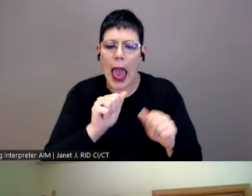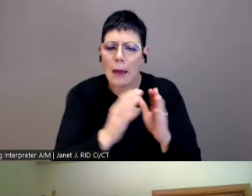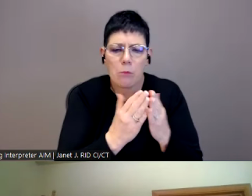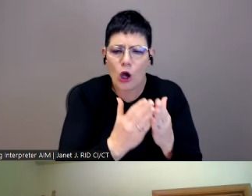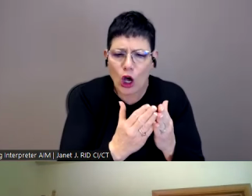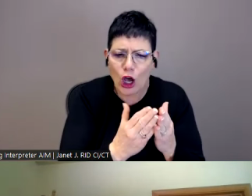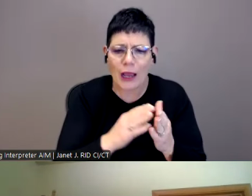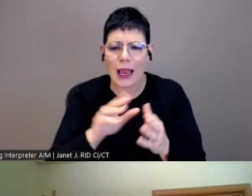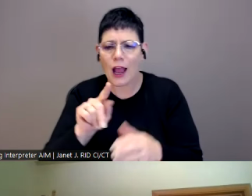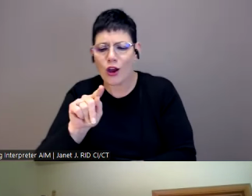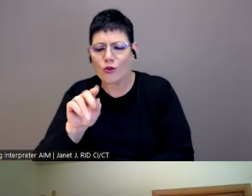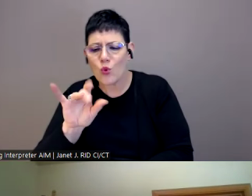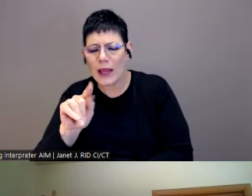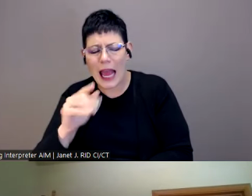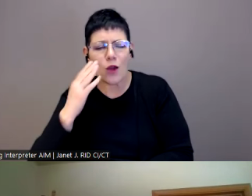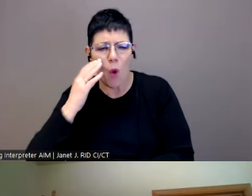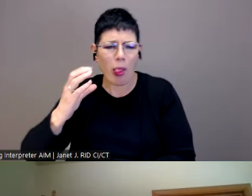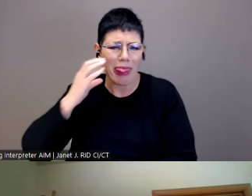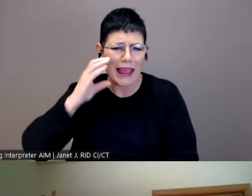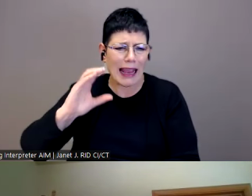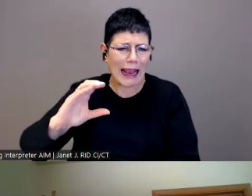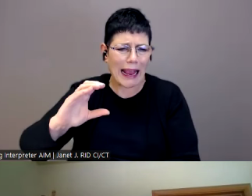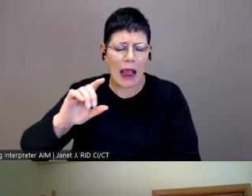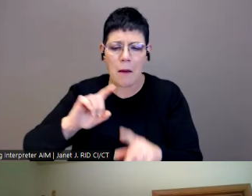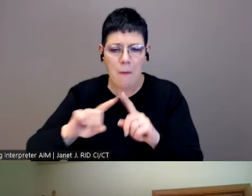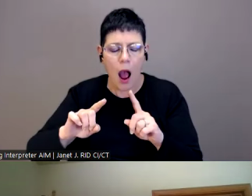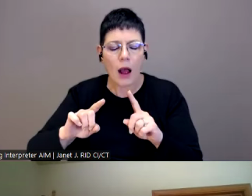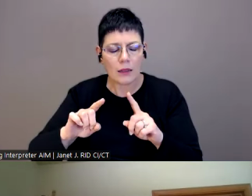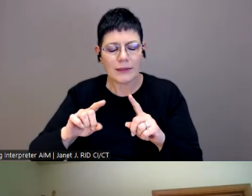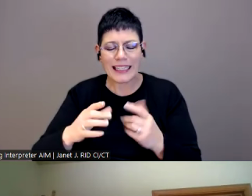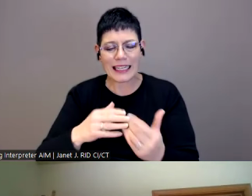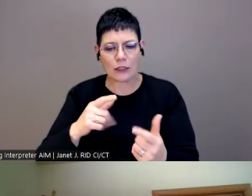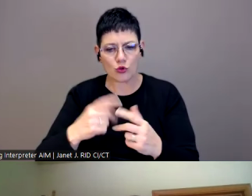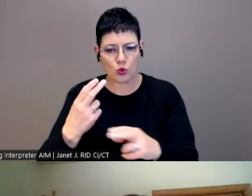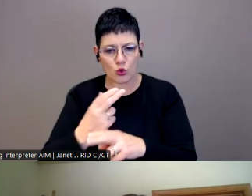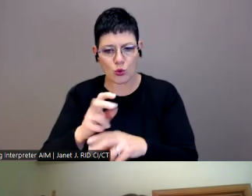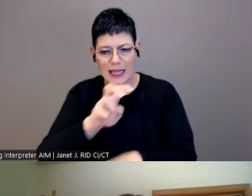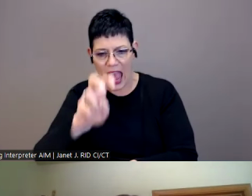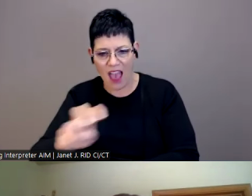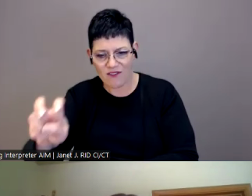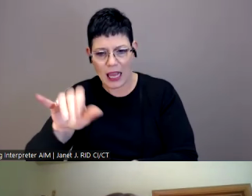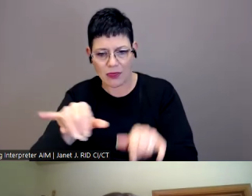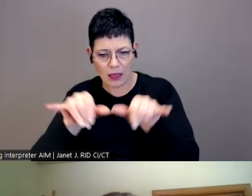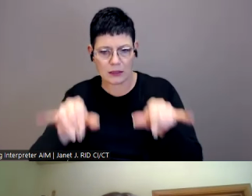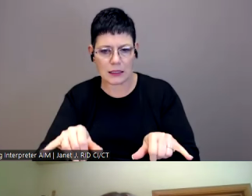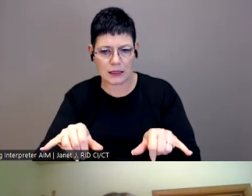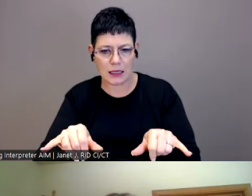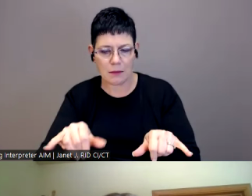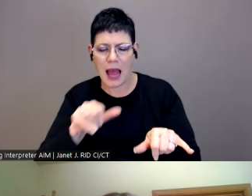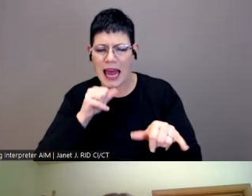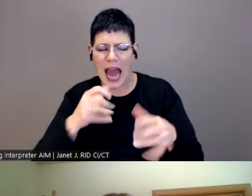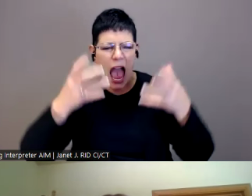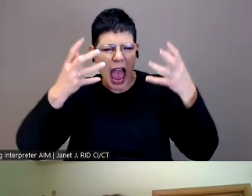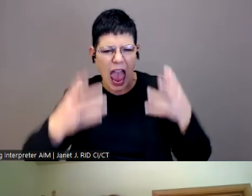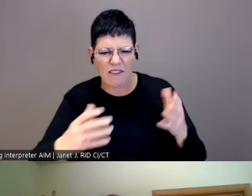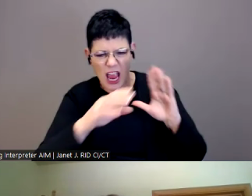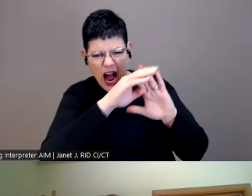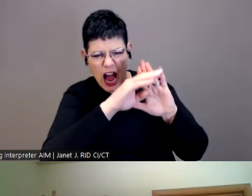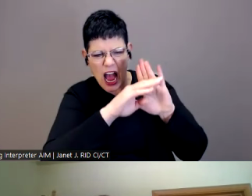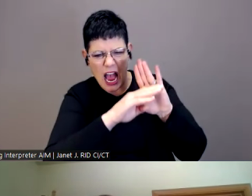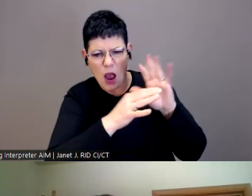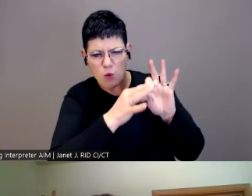know that it's a big document. It's meant to be easily, there's not that much chunks of text. It's a lot of check